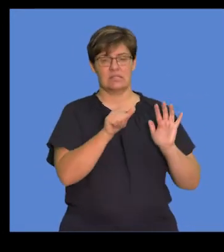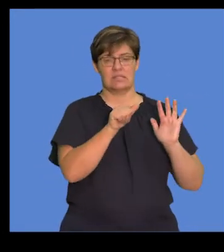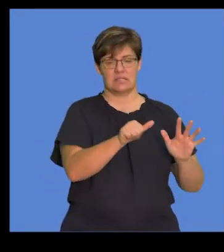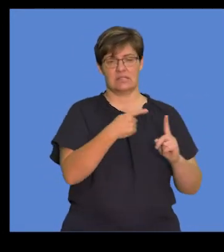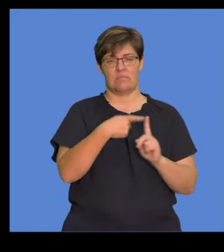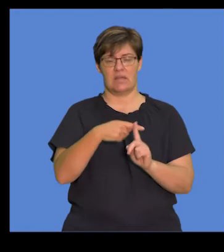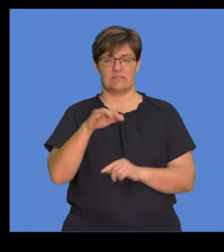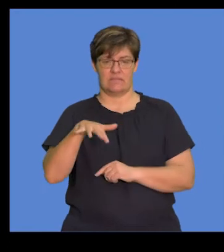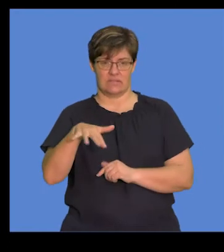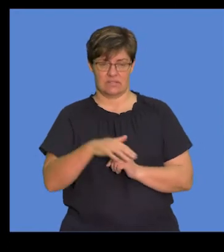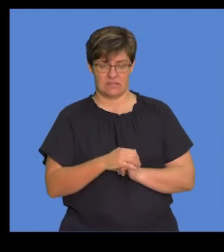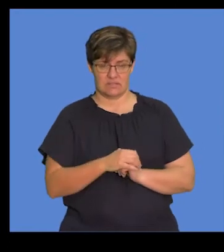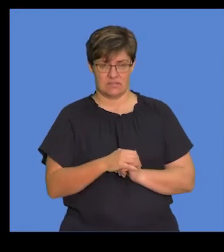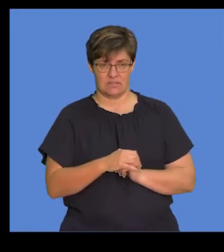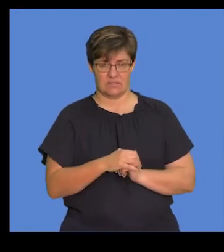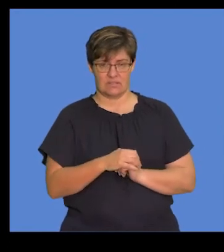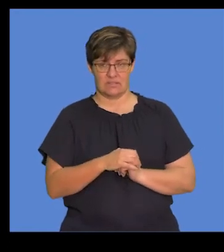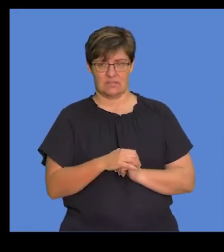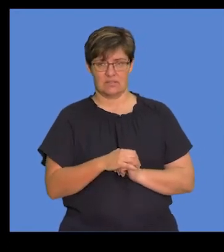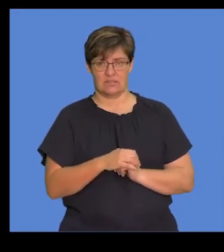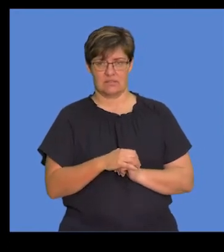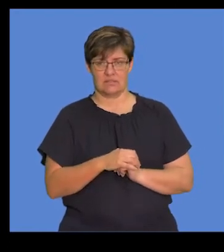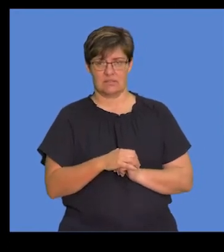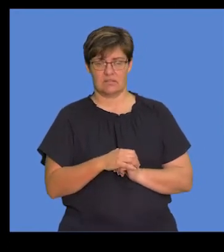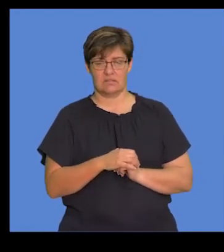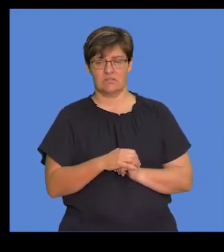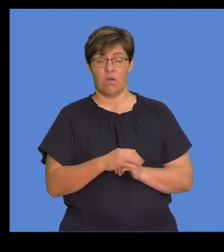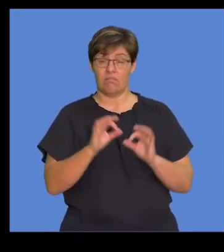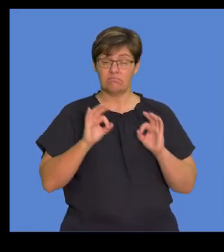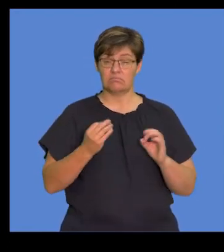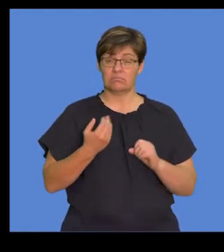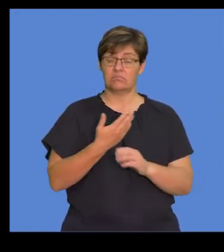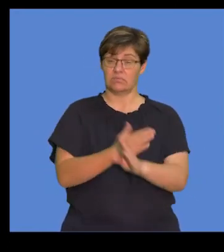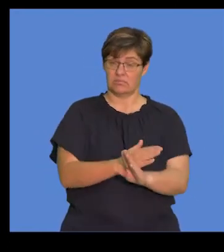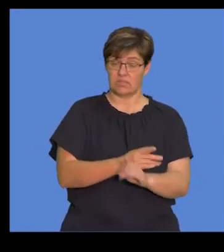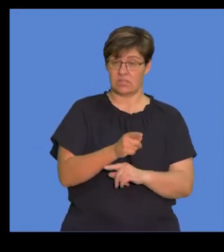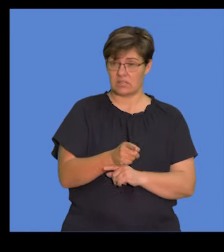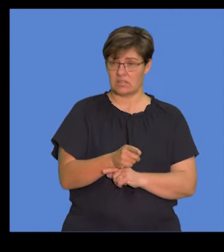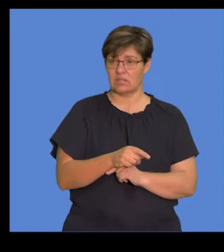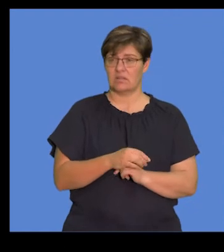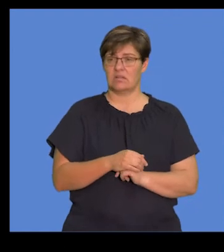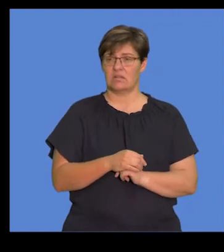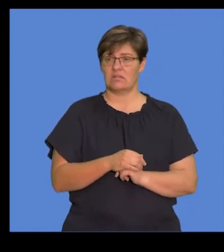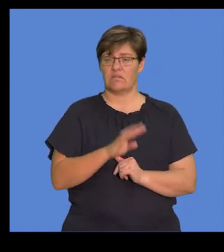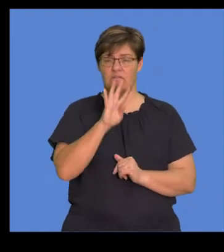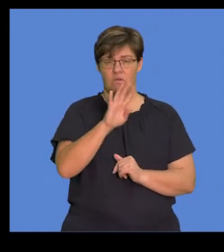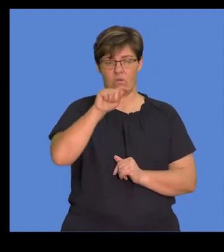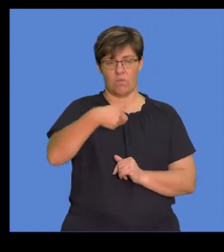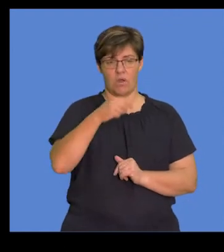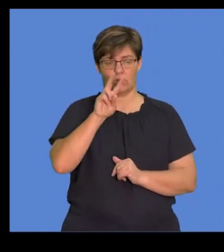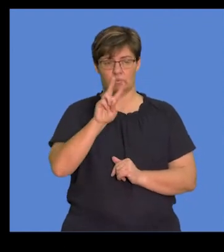sum of those two, 6 plus 15. Okay, so our effective resistance is 30 over 7, which gives